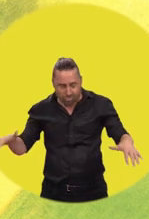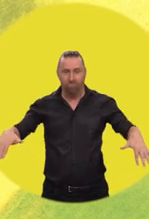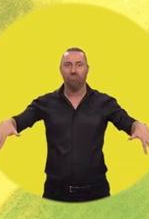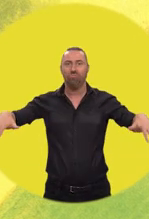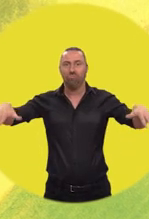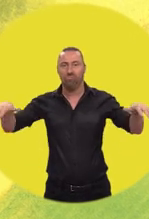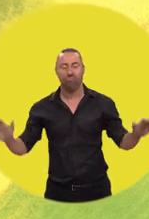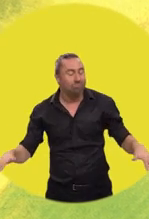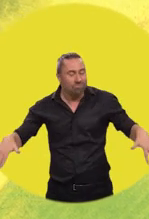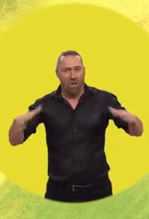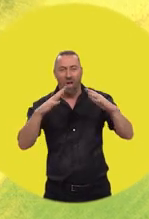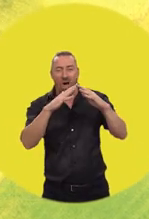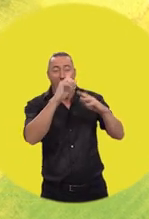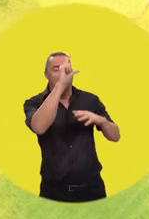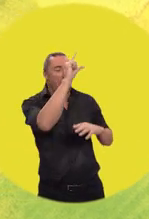from home.